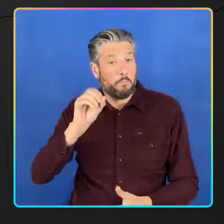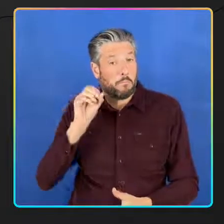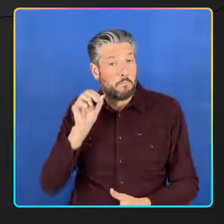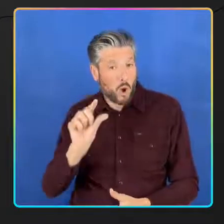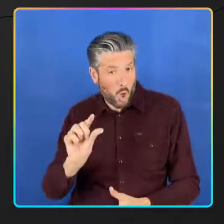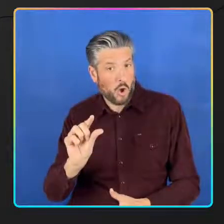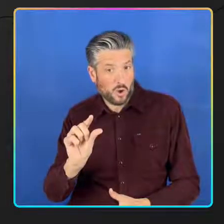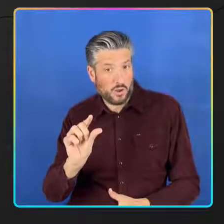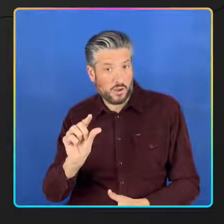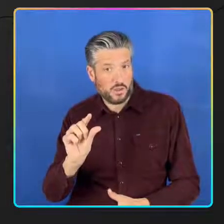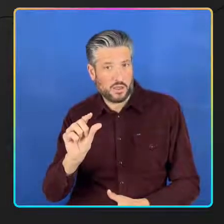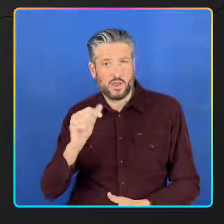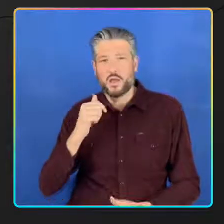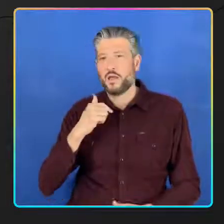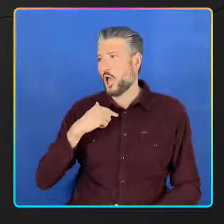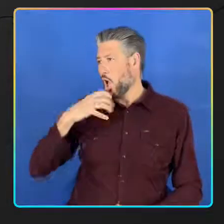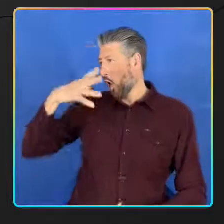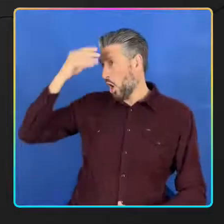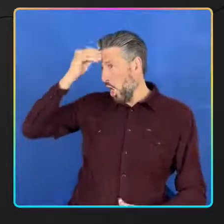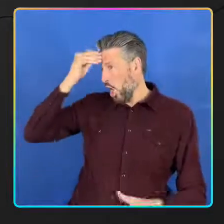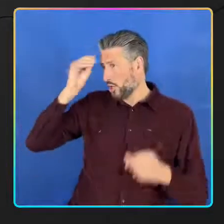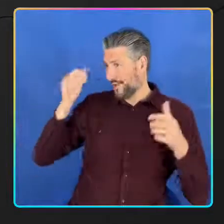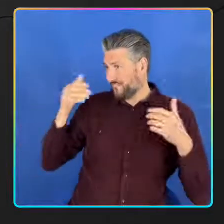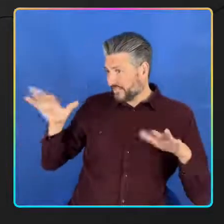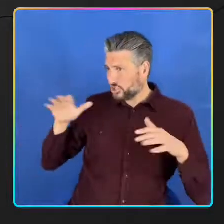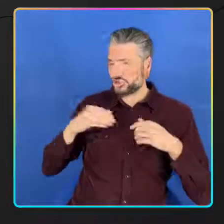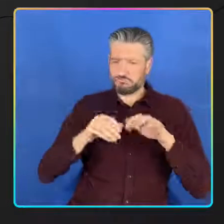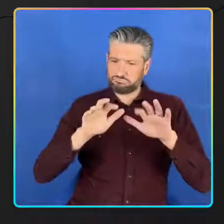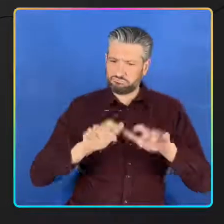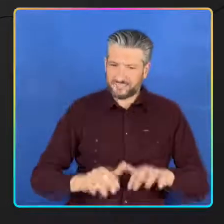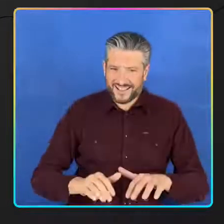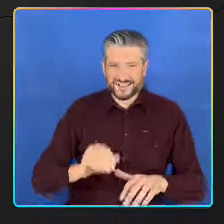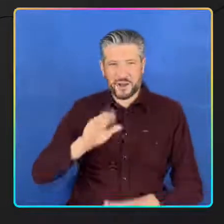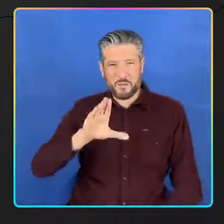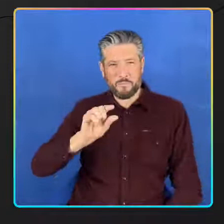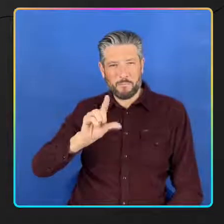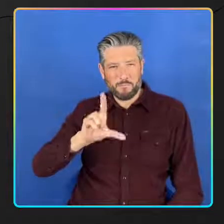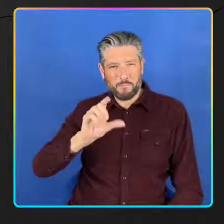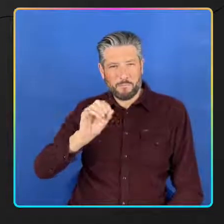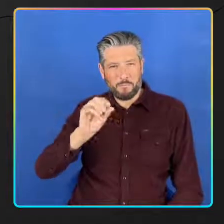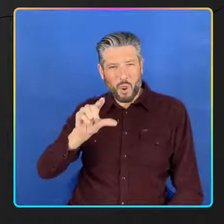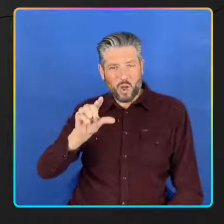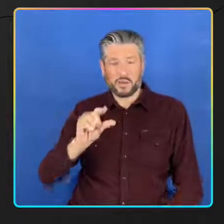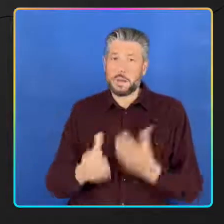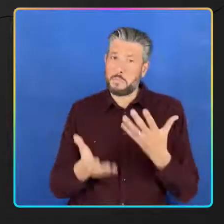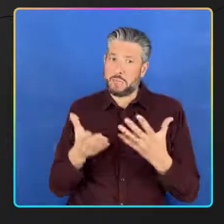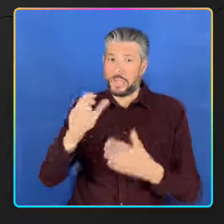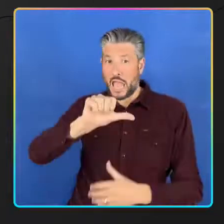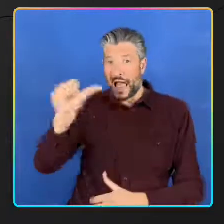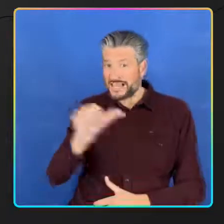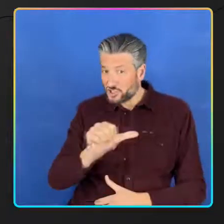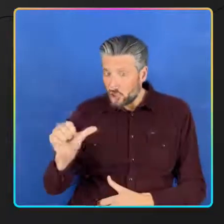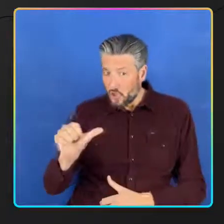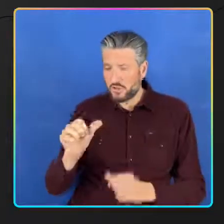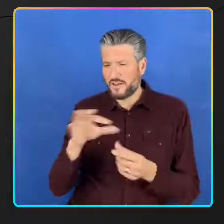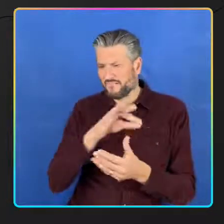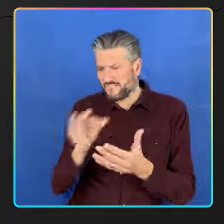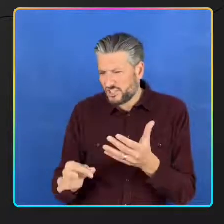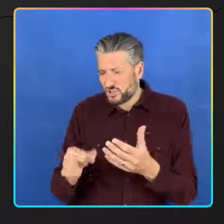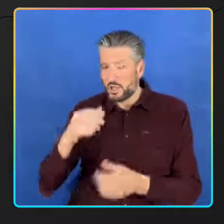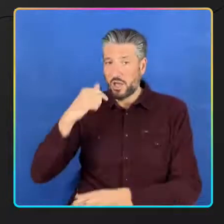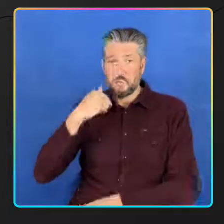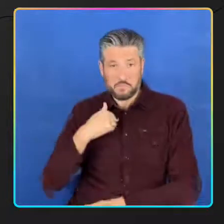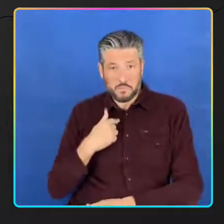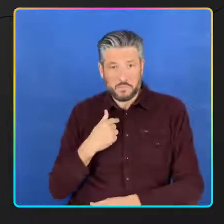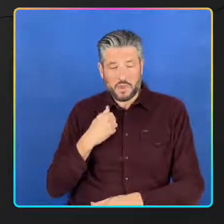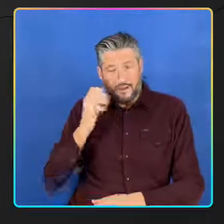could be things that are Azure machine learning specific, a feature that I've been playing with that I'm